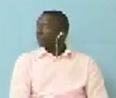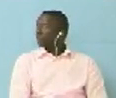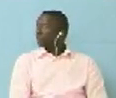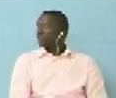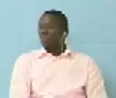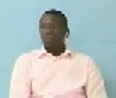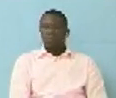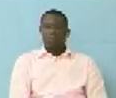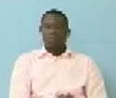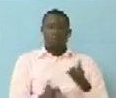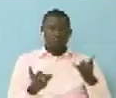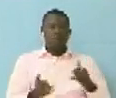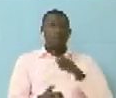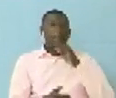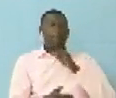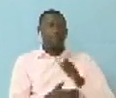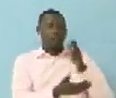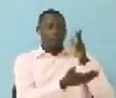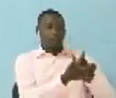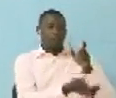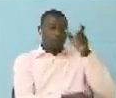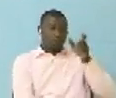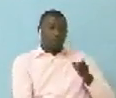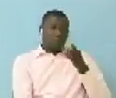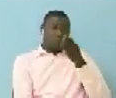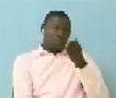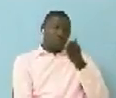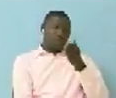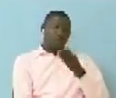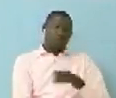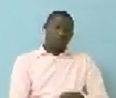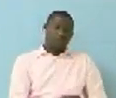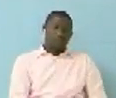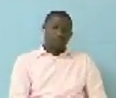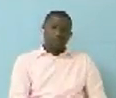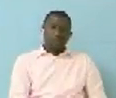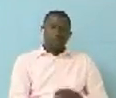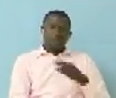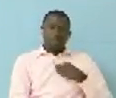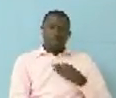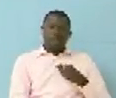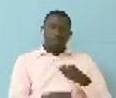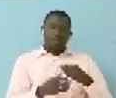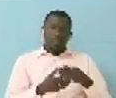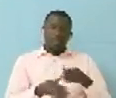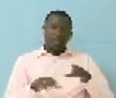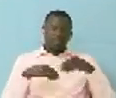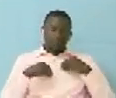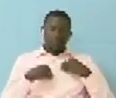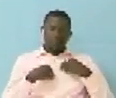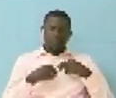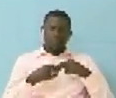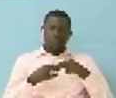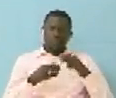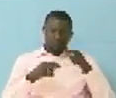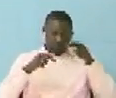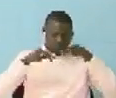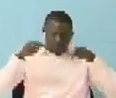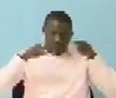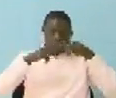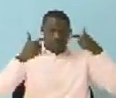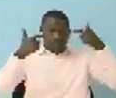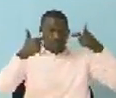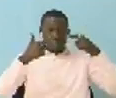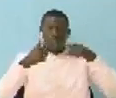So, Mr. Witness, Mr. Sero, I let it play on for a while so that you could hear the